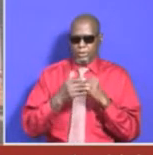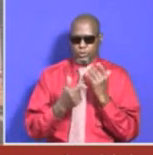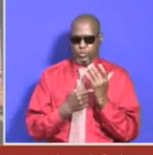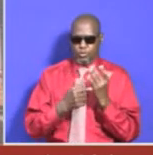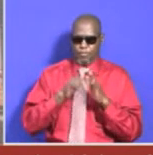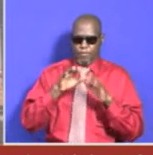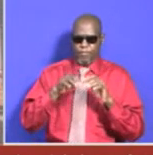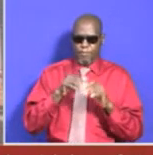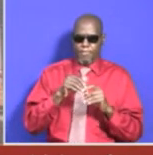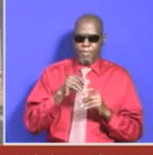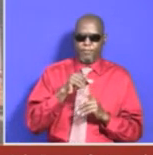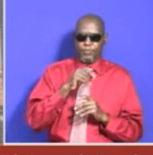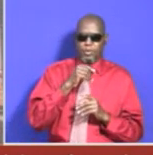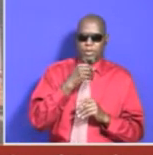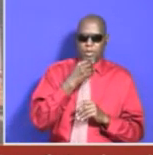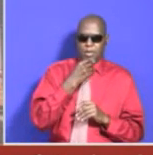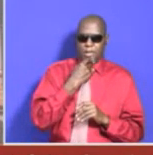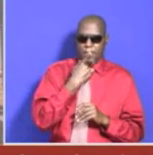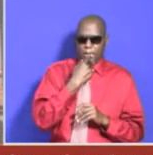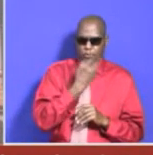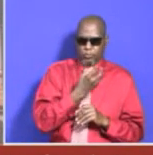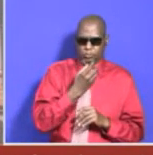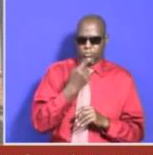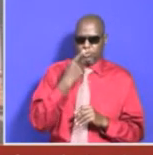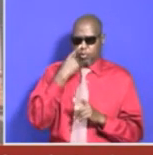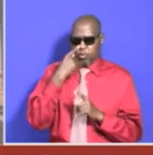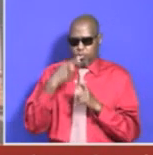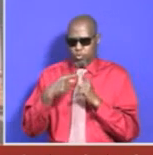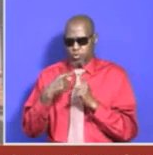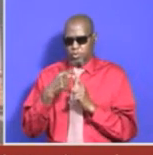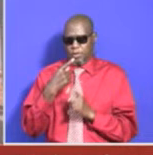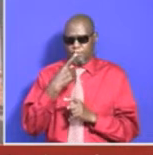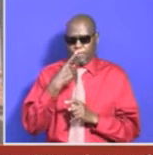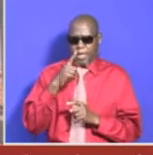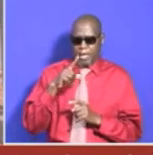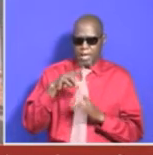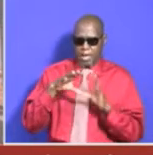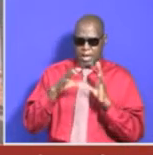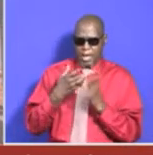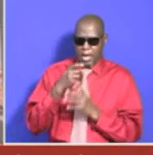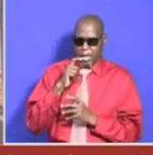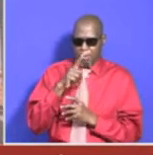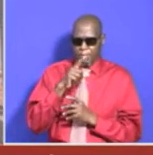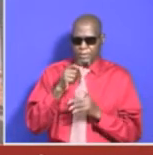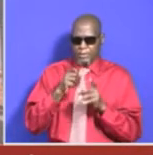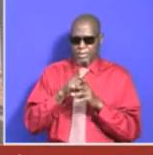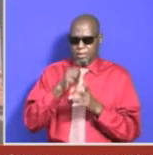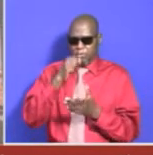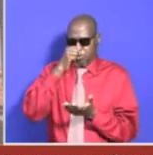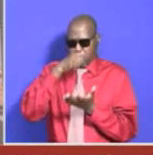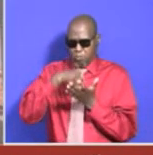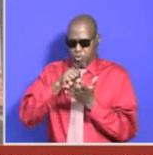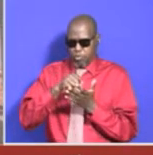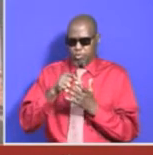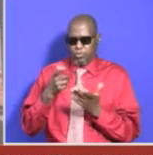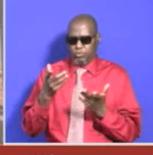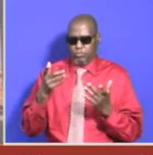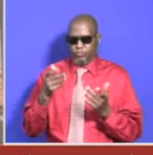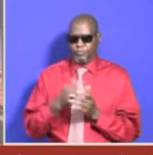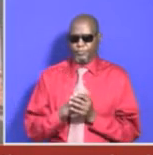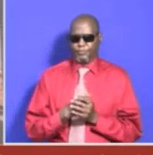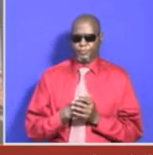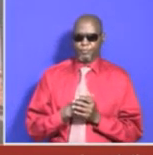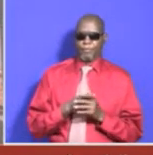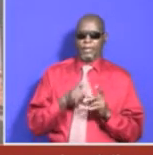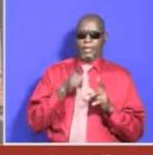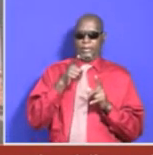onions, capsicums, tomatoes, kale, sweet potatoes, cabbages, and poultry rearing. And last year, 297 farmers graduated from